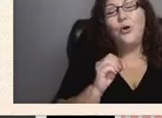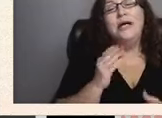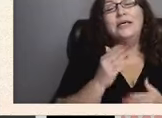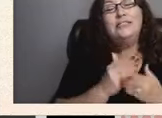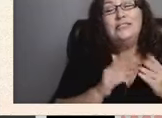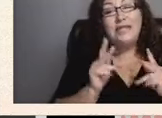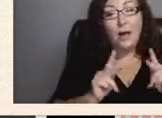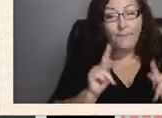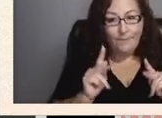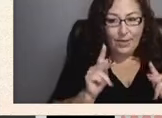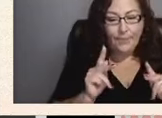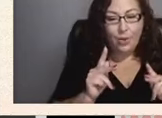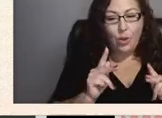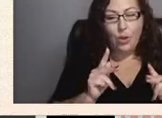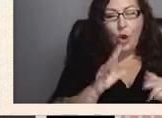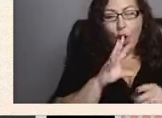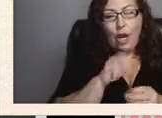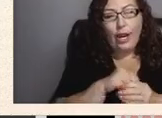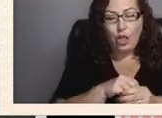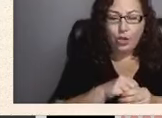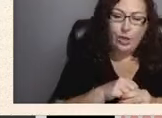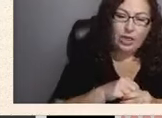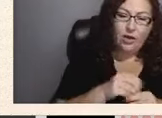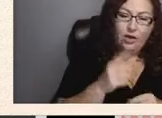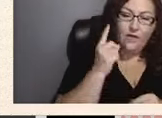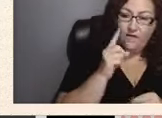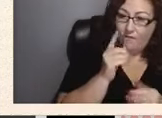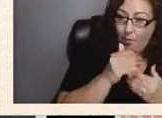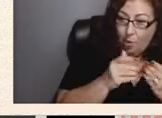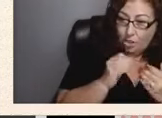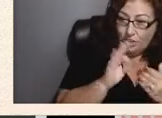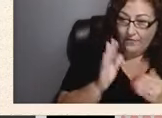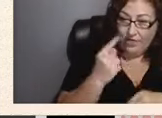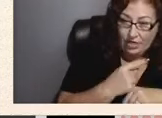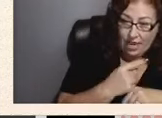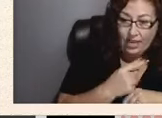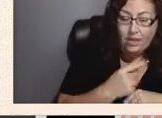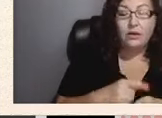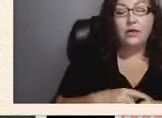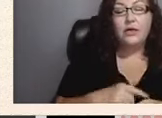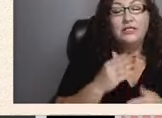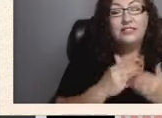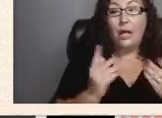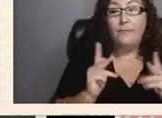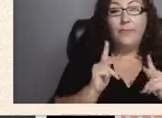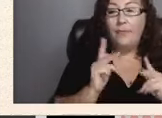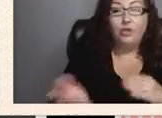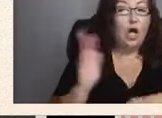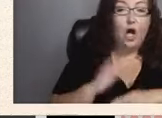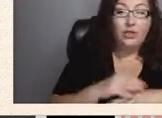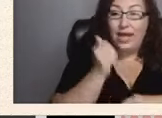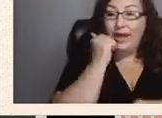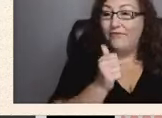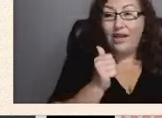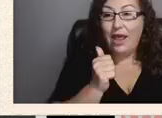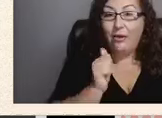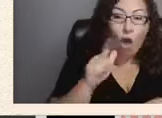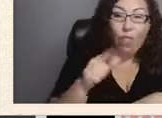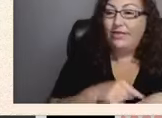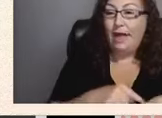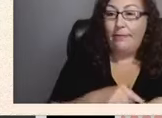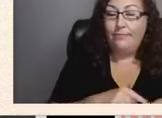are included for a portion of their day. Some people, it's all day, every day, all the time.